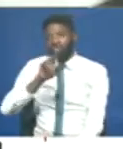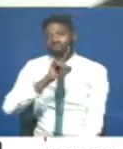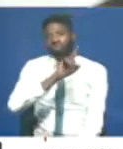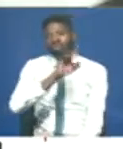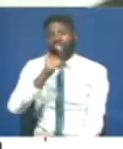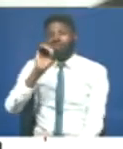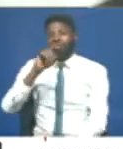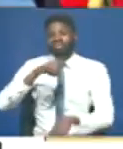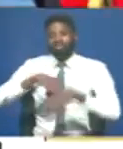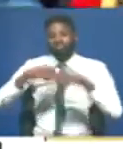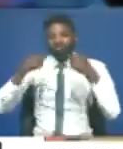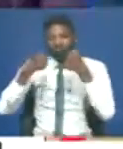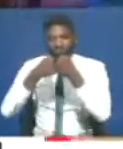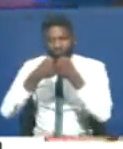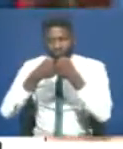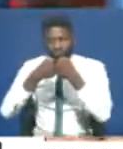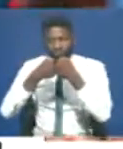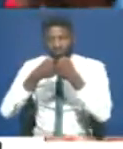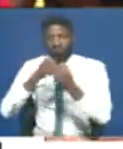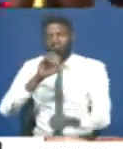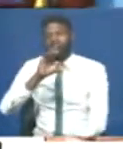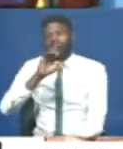Park grounds.